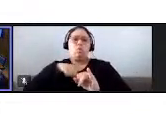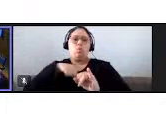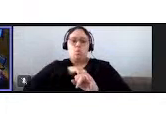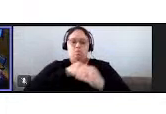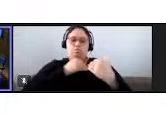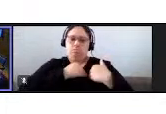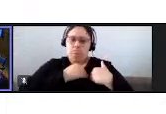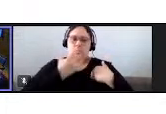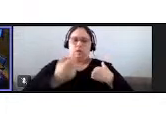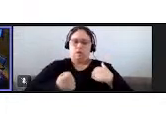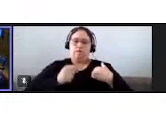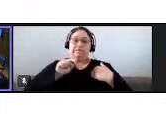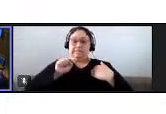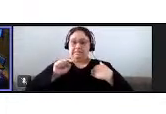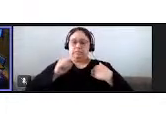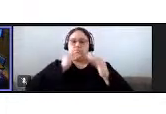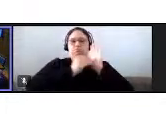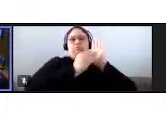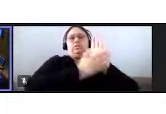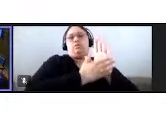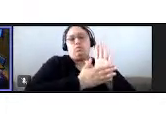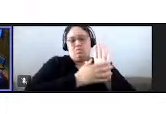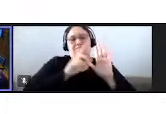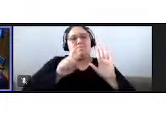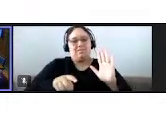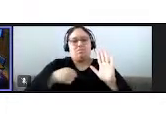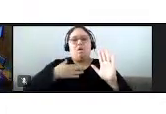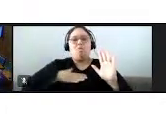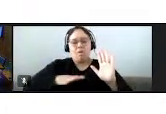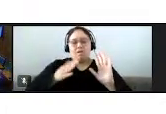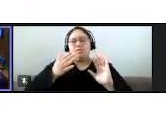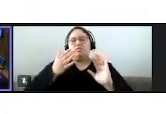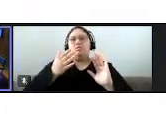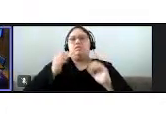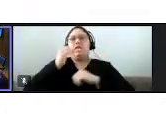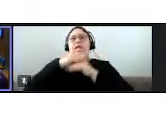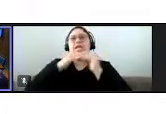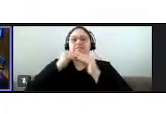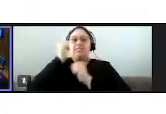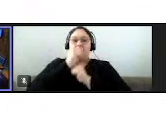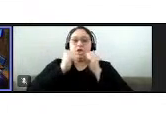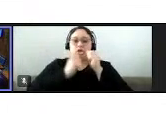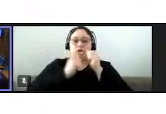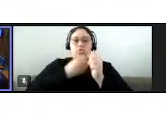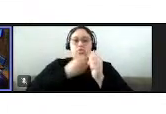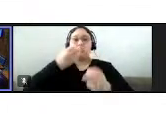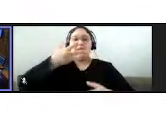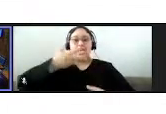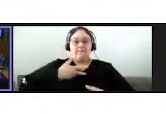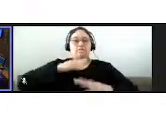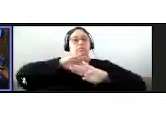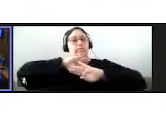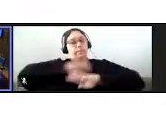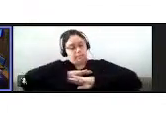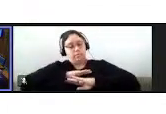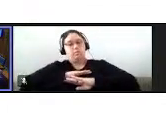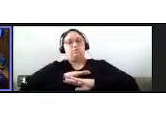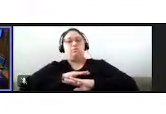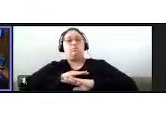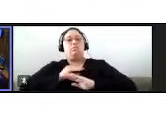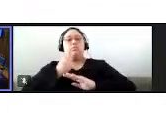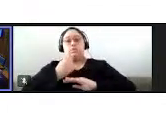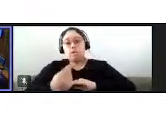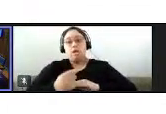obligation to get that on record. So I want infrastructure to give us the assurance that although